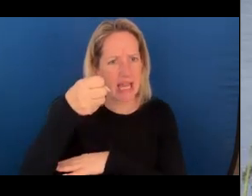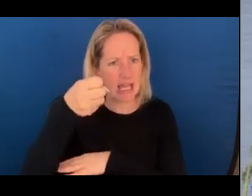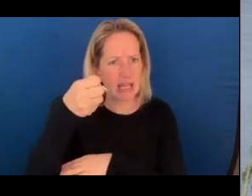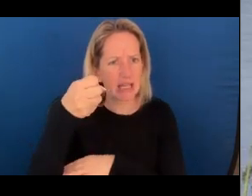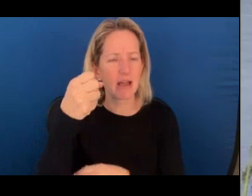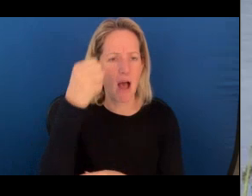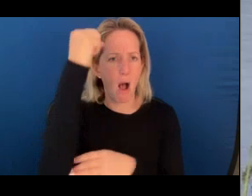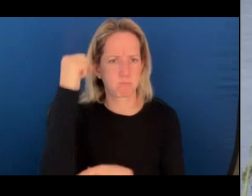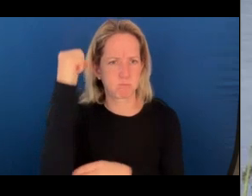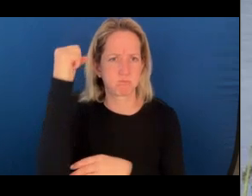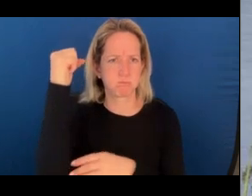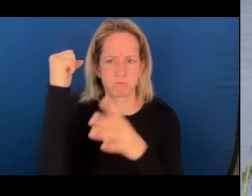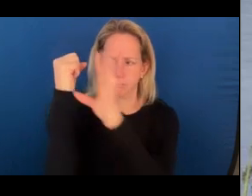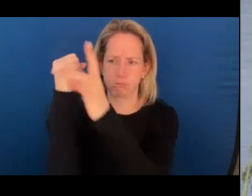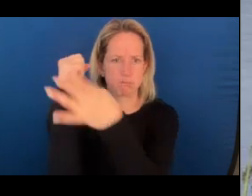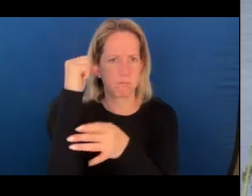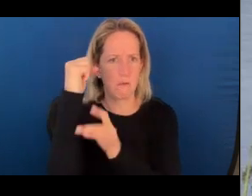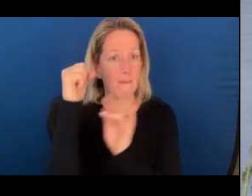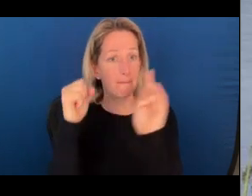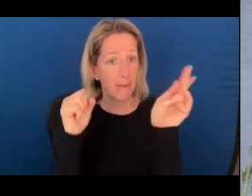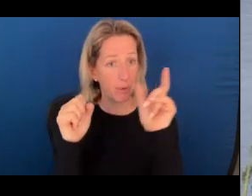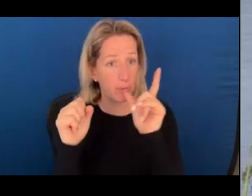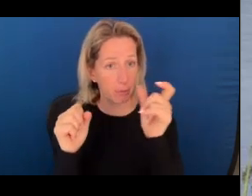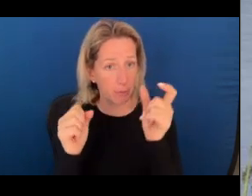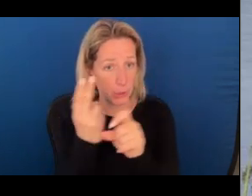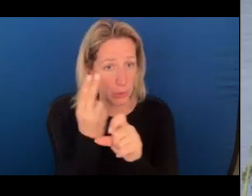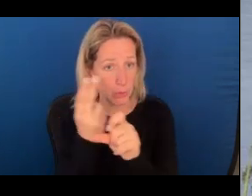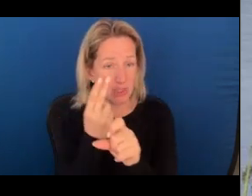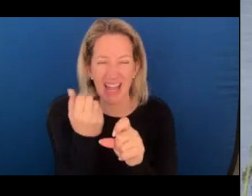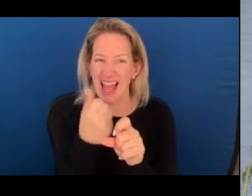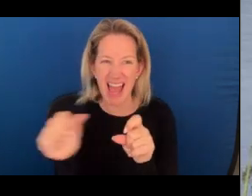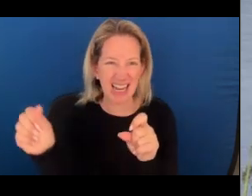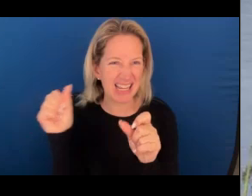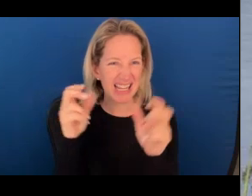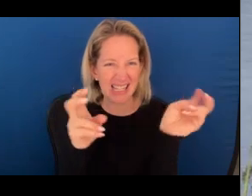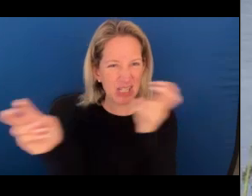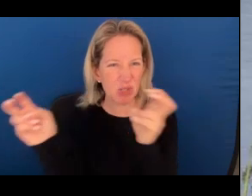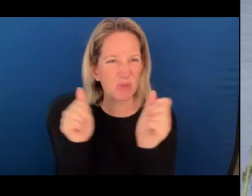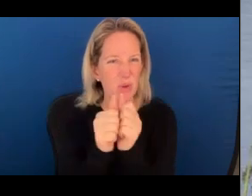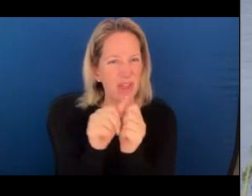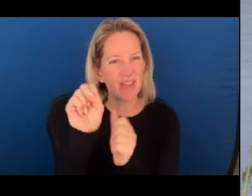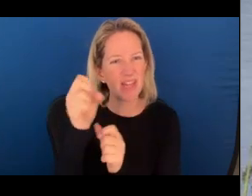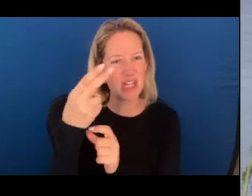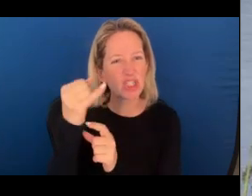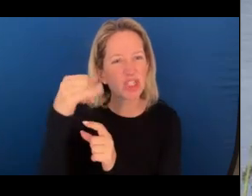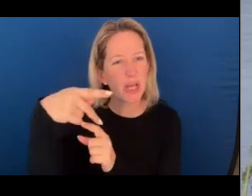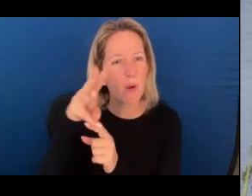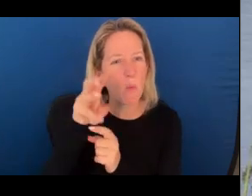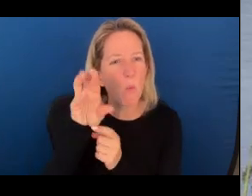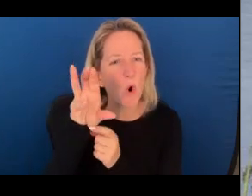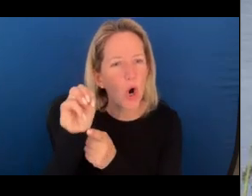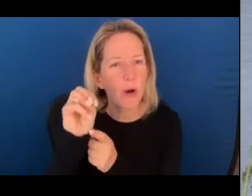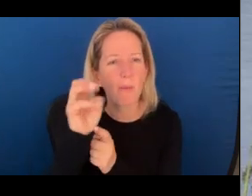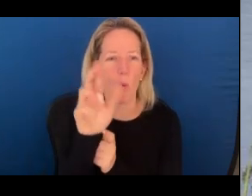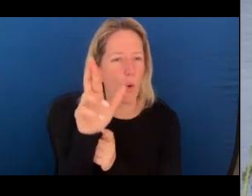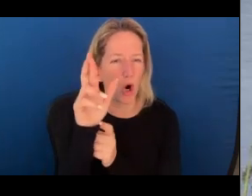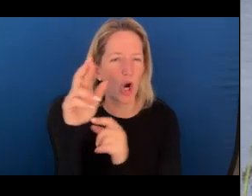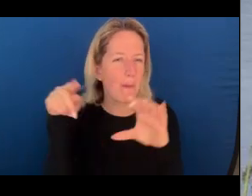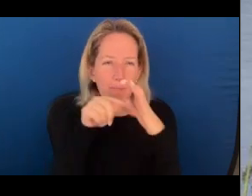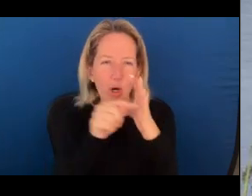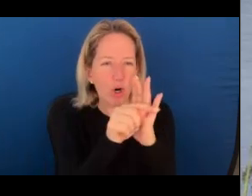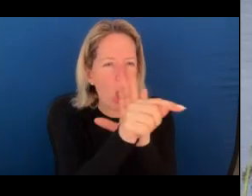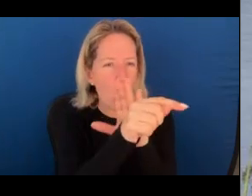who are using those, the farmers, are they having any issues with shipworm or anything that burrows? And yes, are there are they